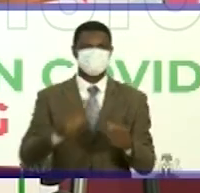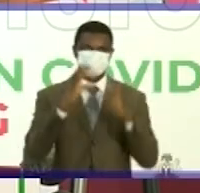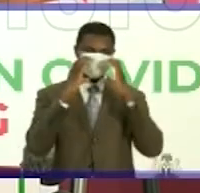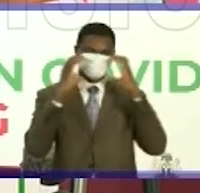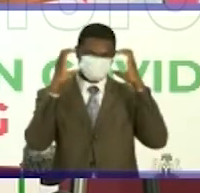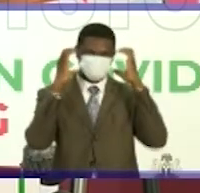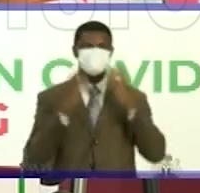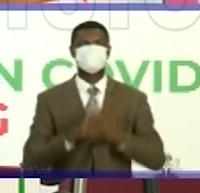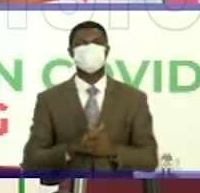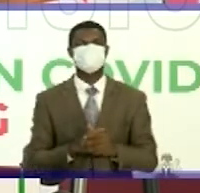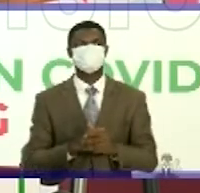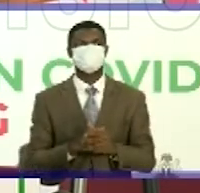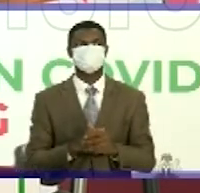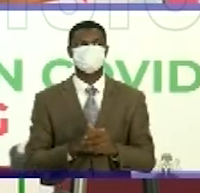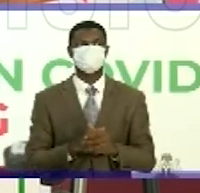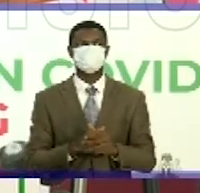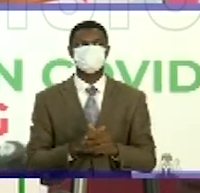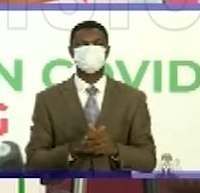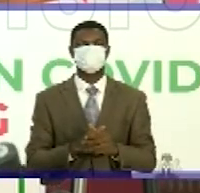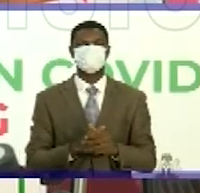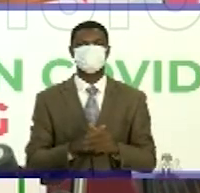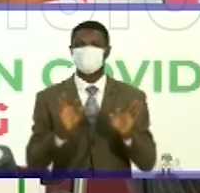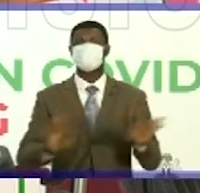ways of changing behavior.